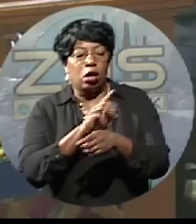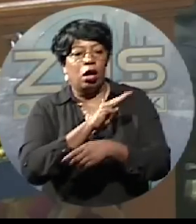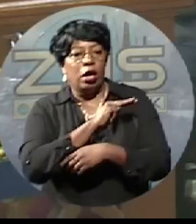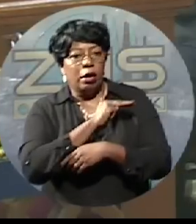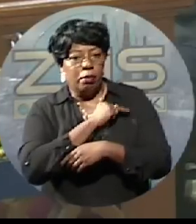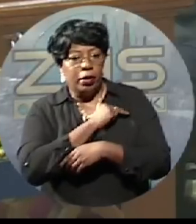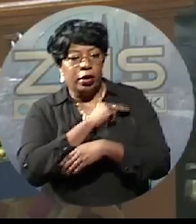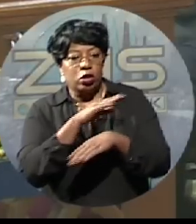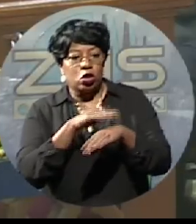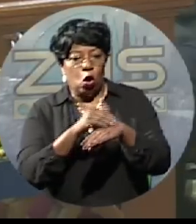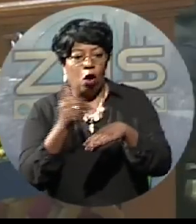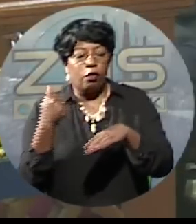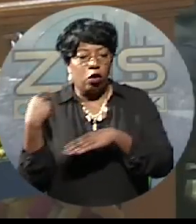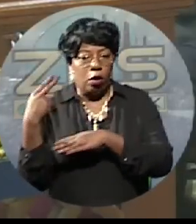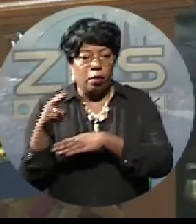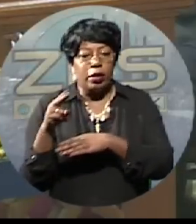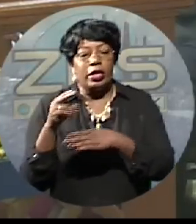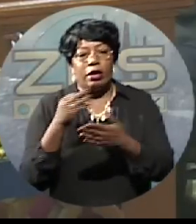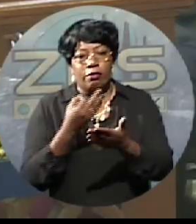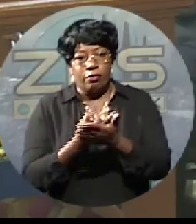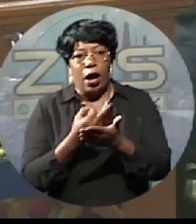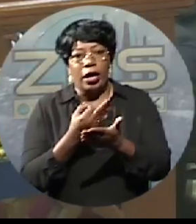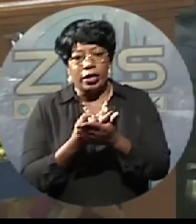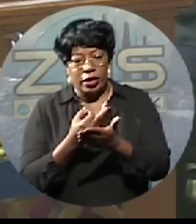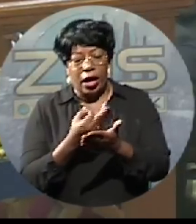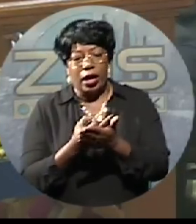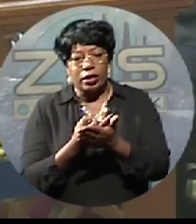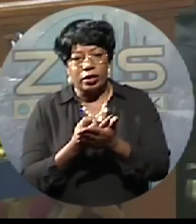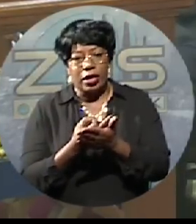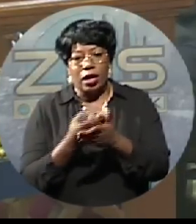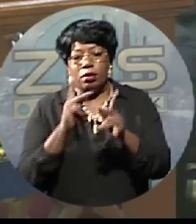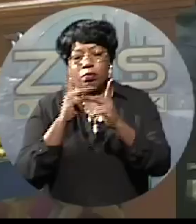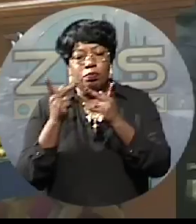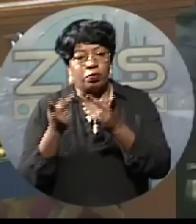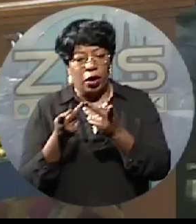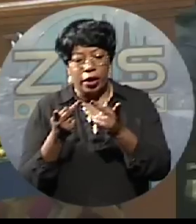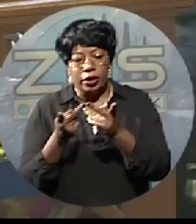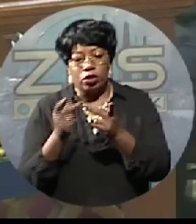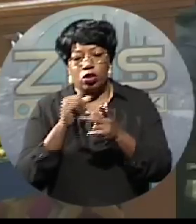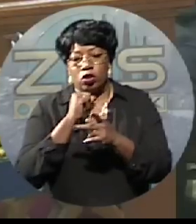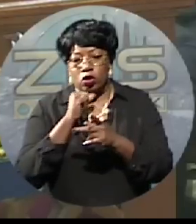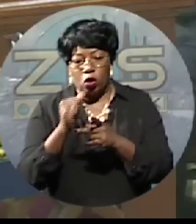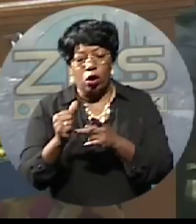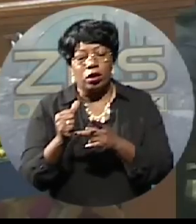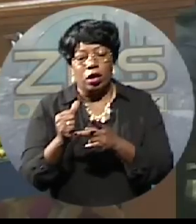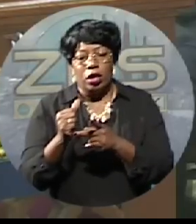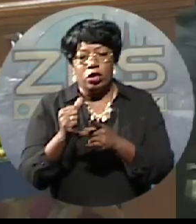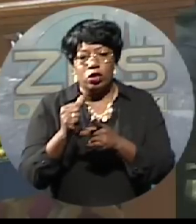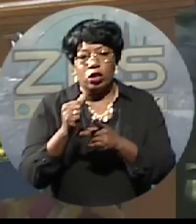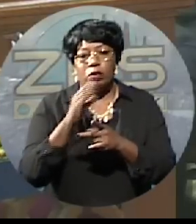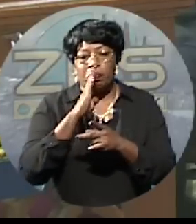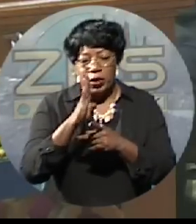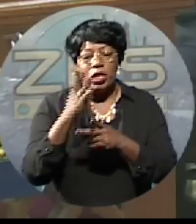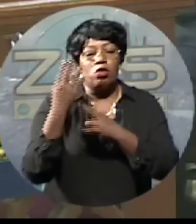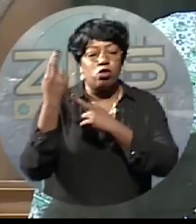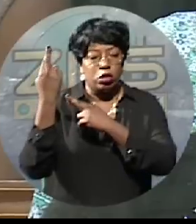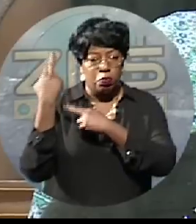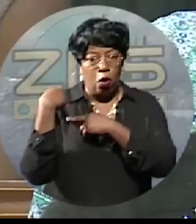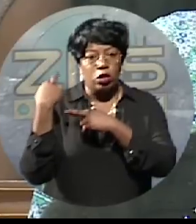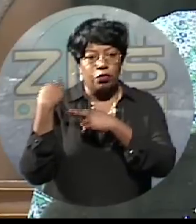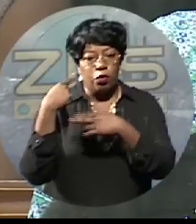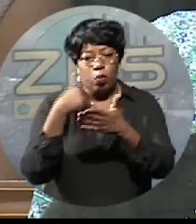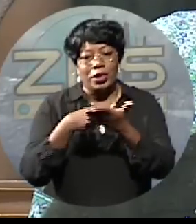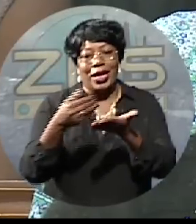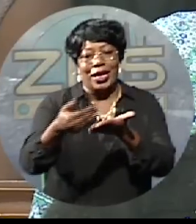also called for campaign finance reform, noting that parties should be held accountable for what they collect and spend. The bishop also